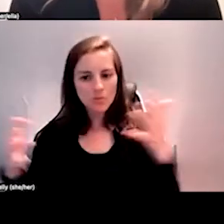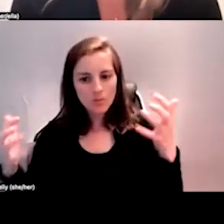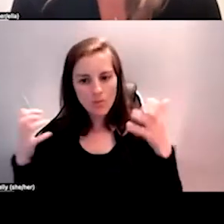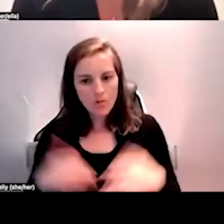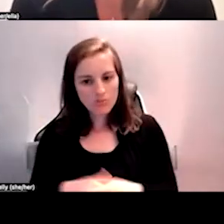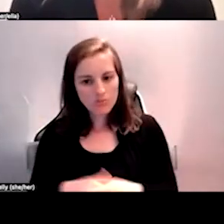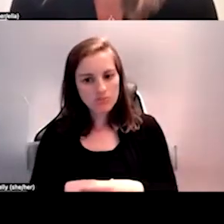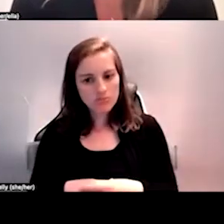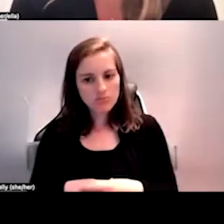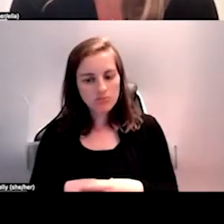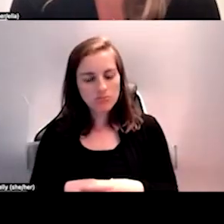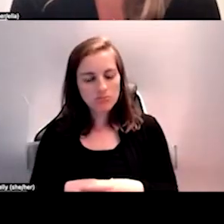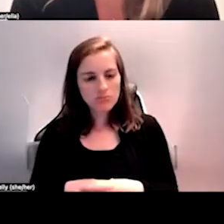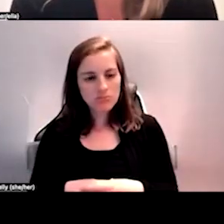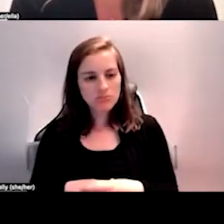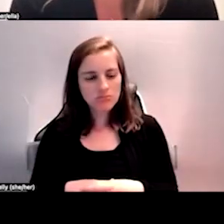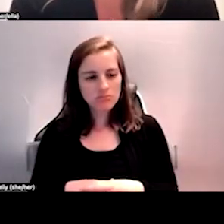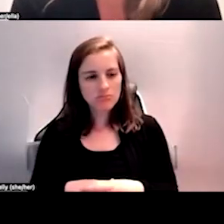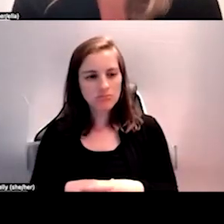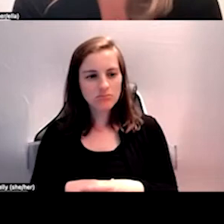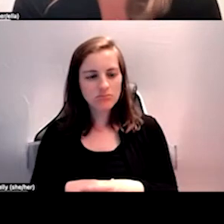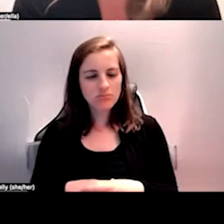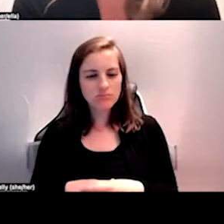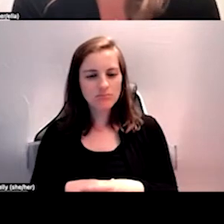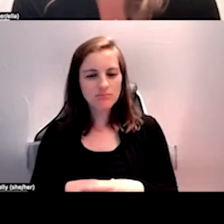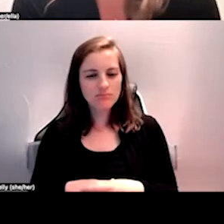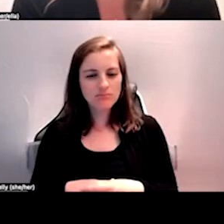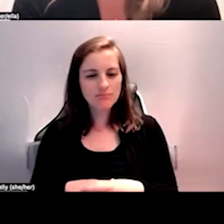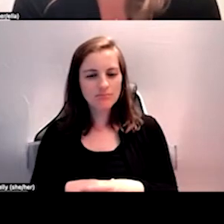the basic thing that you should,